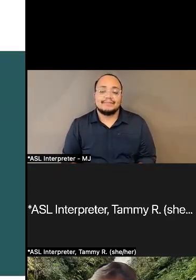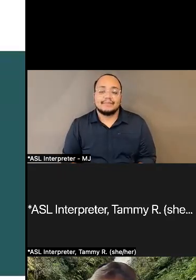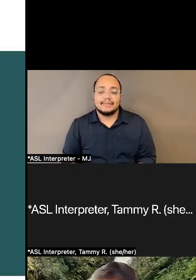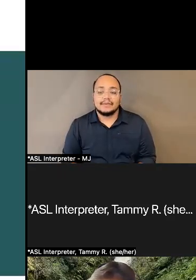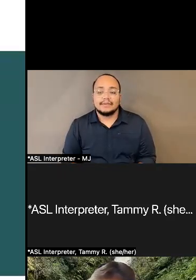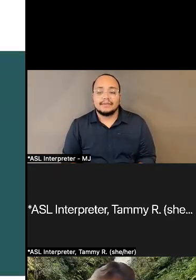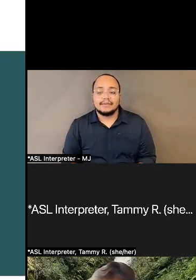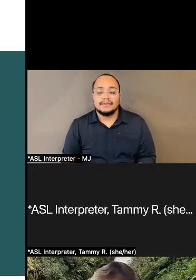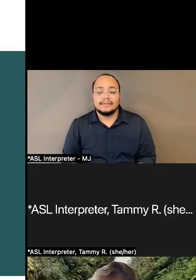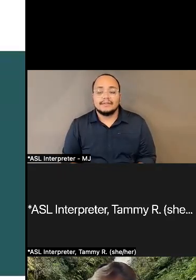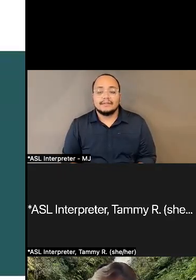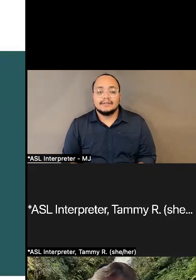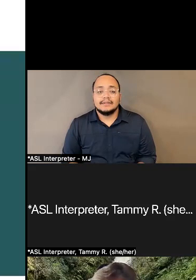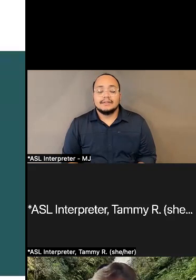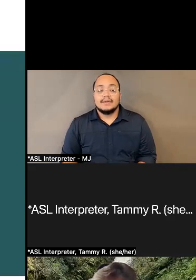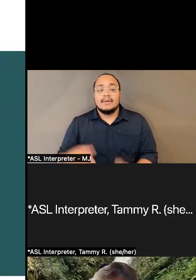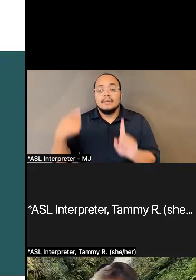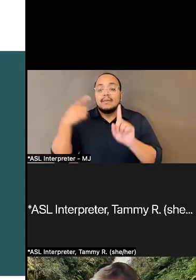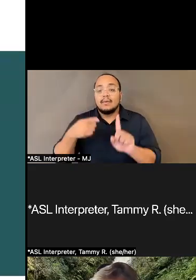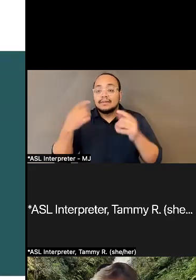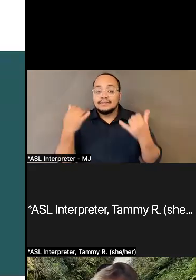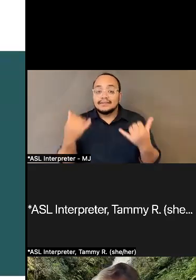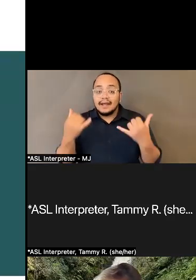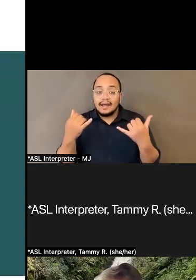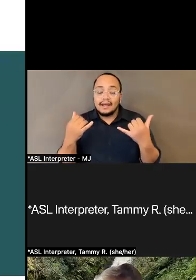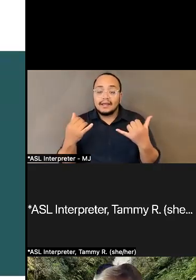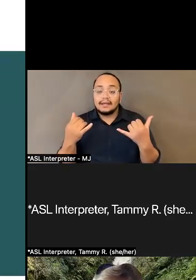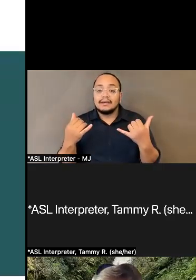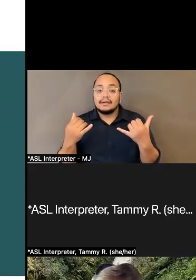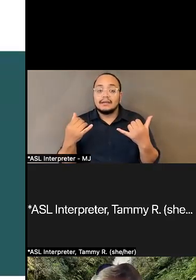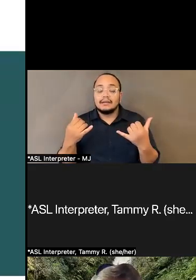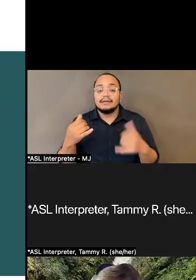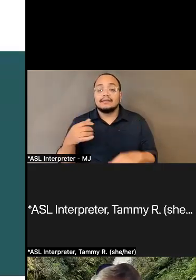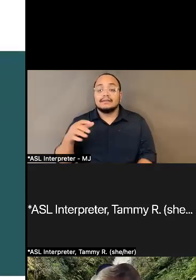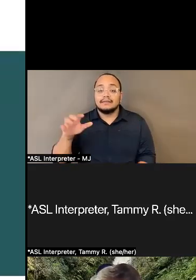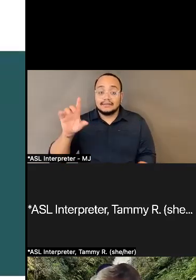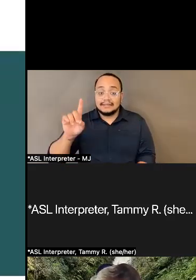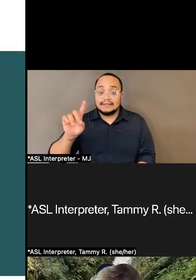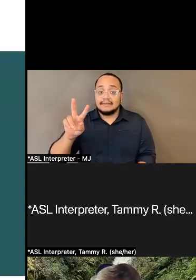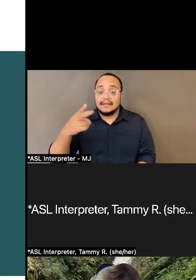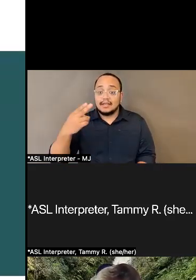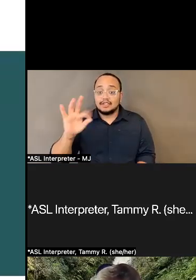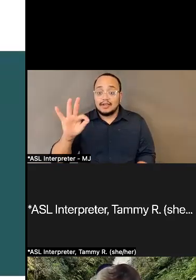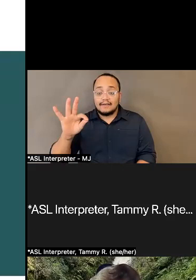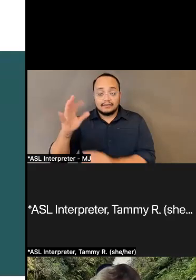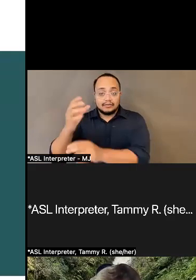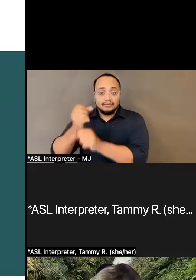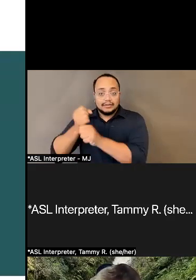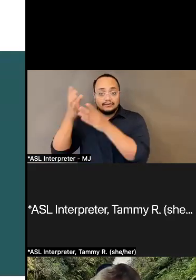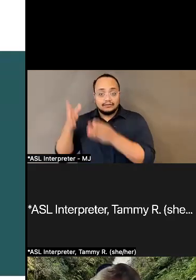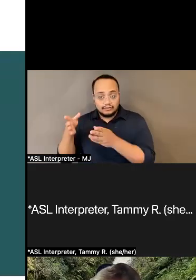So what we really want to talk about today is, for the people who received DV Housing First,